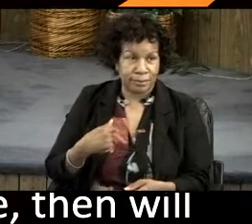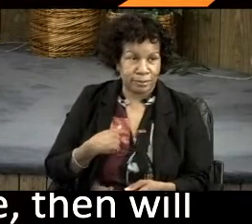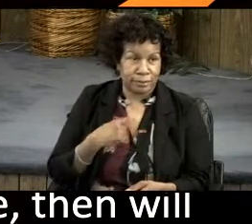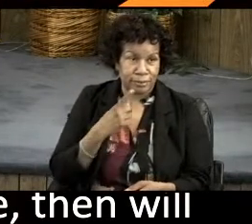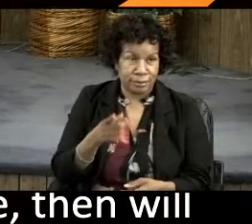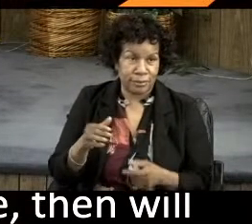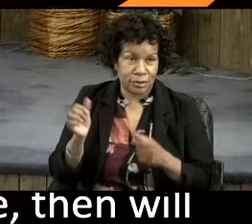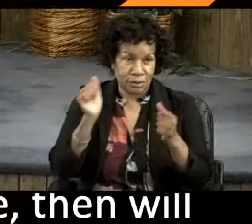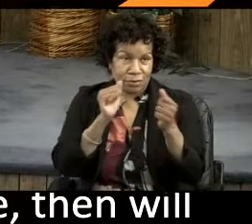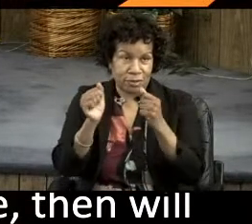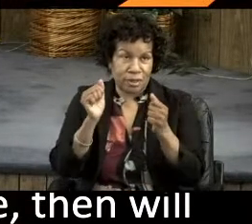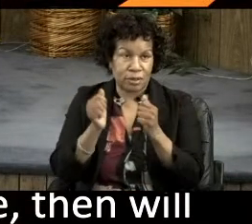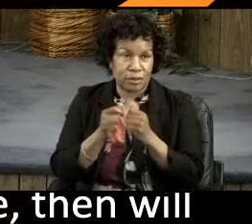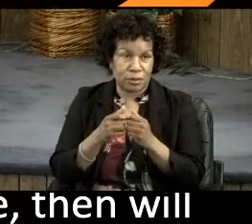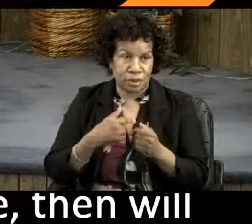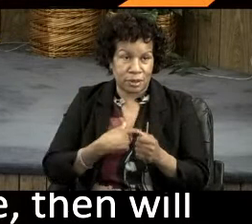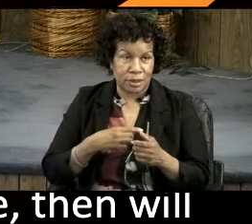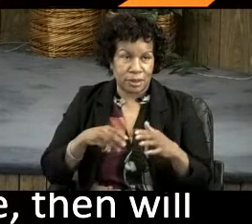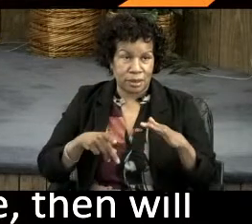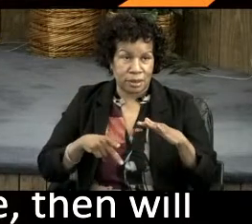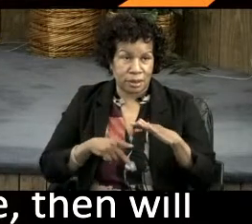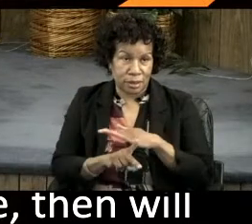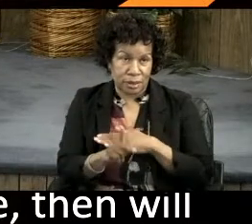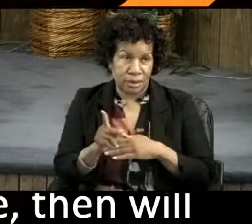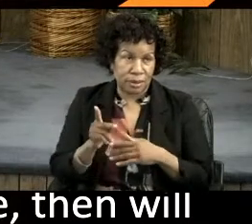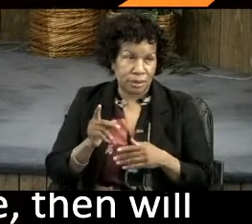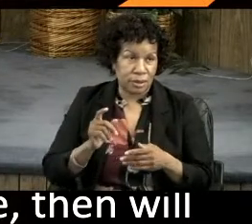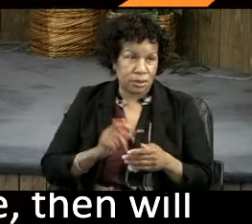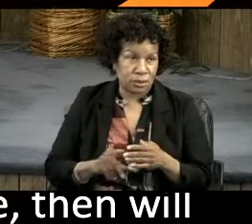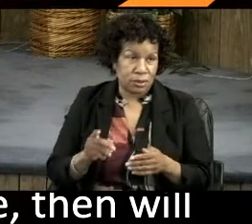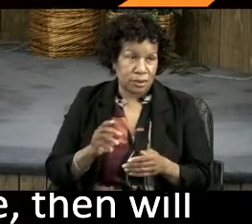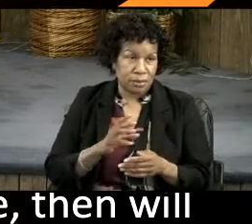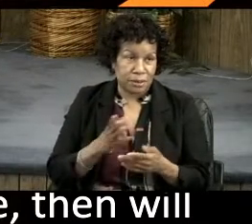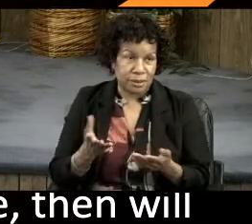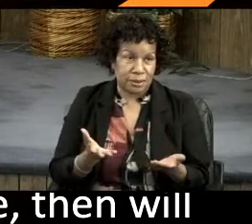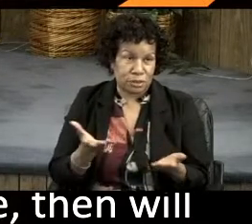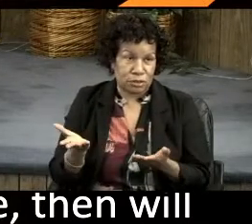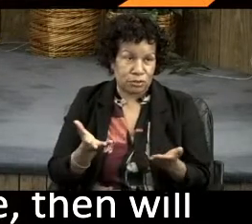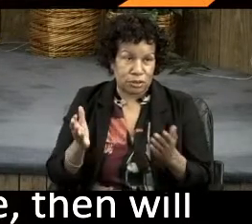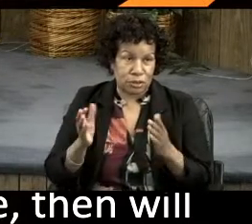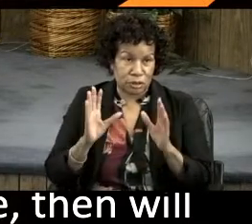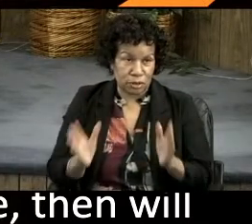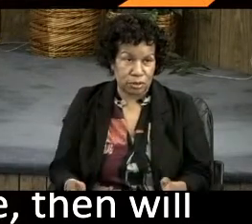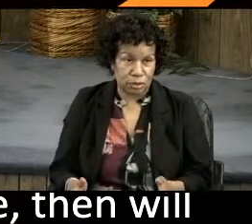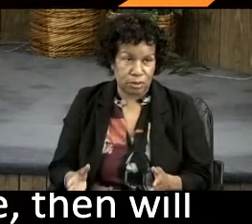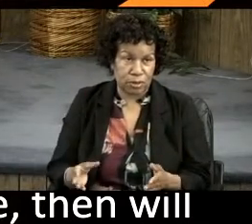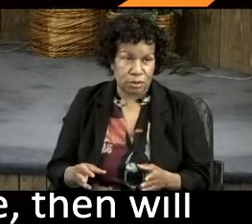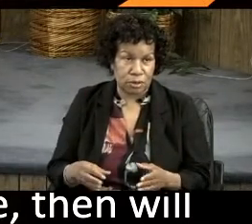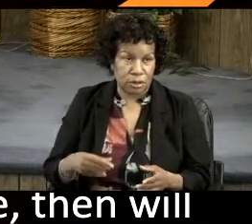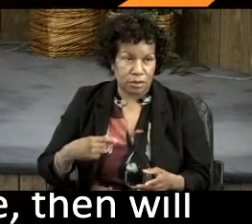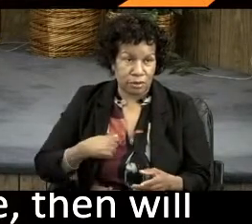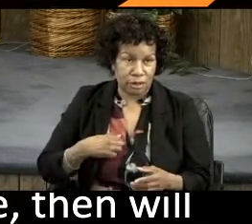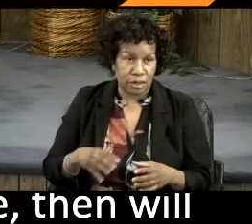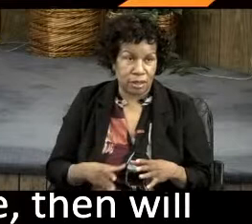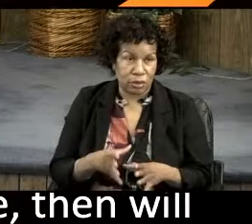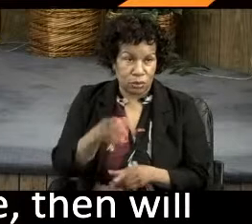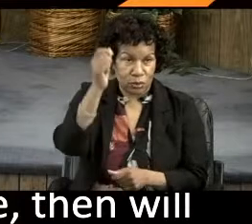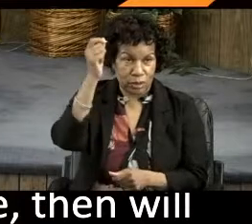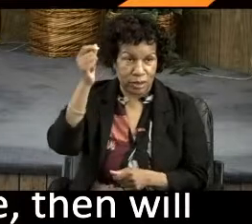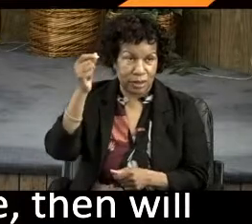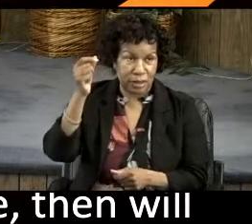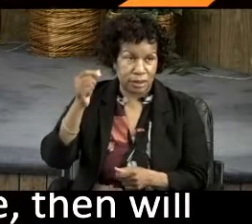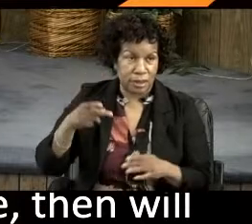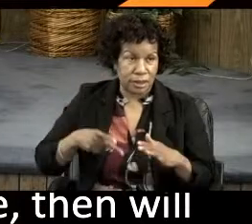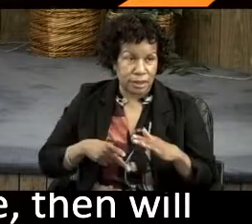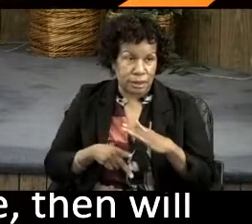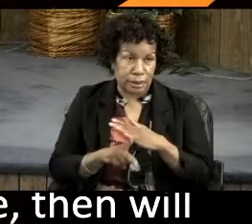he be able to fight with me and to kill me, then we'll be your servants. But if I prevail against him and kill